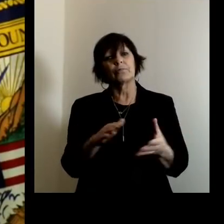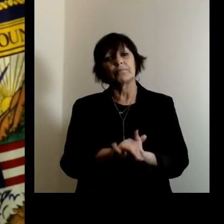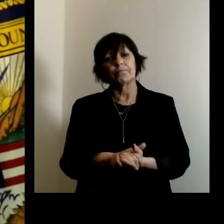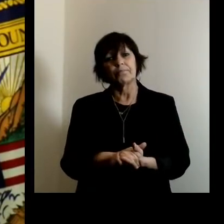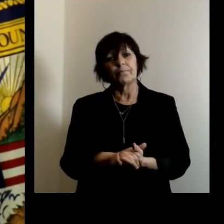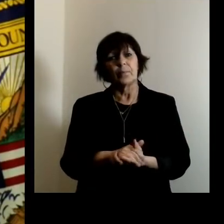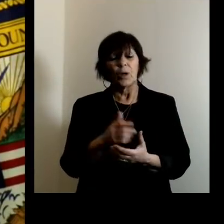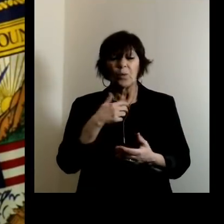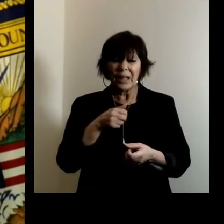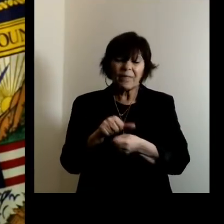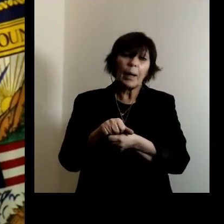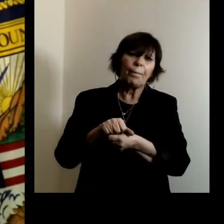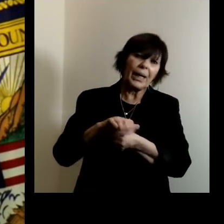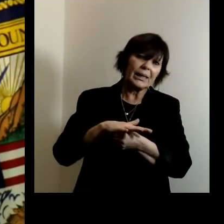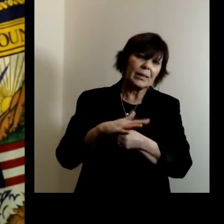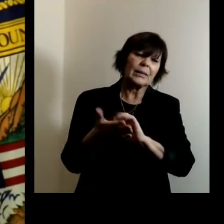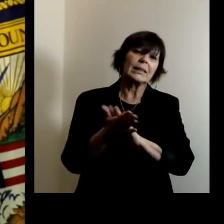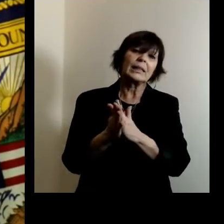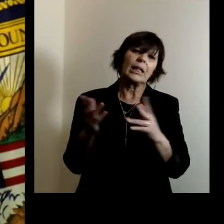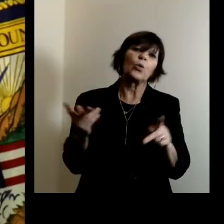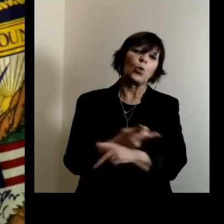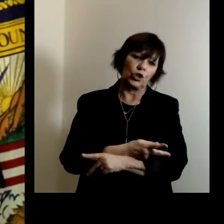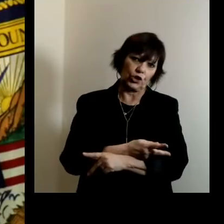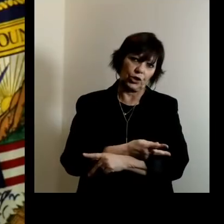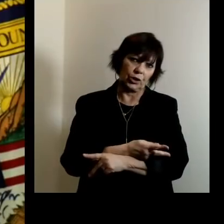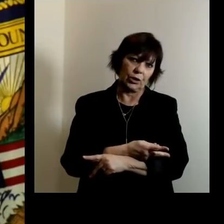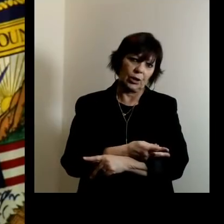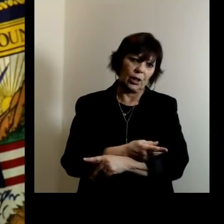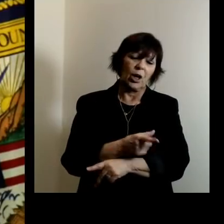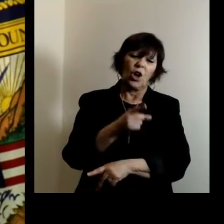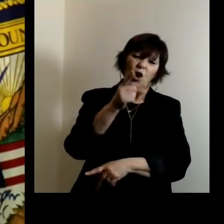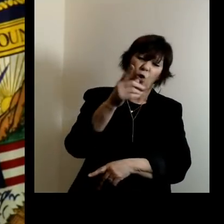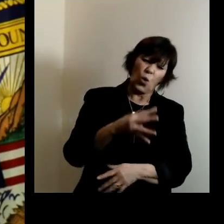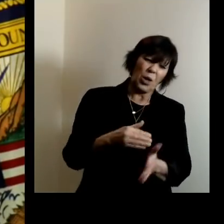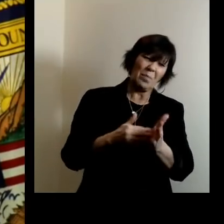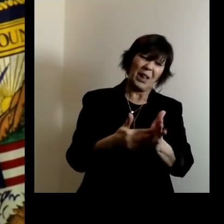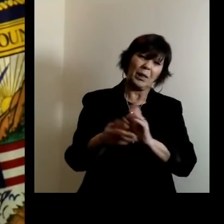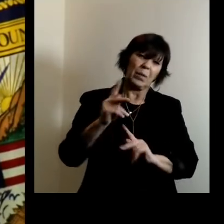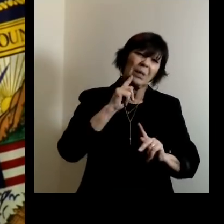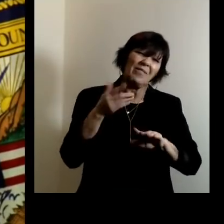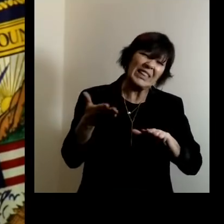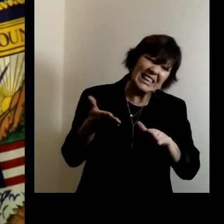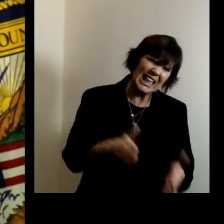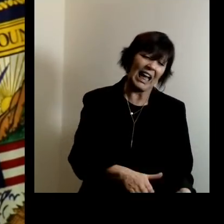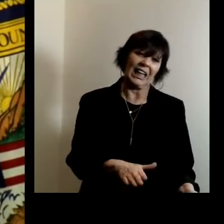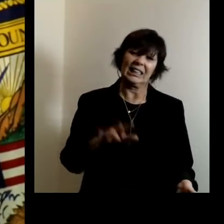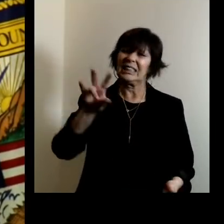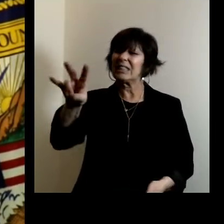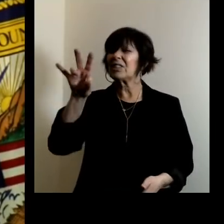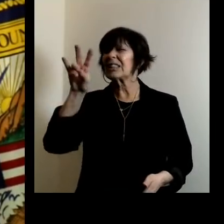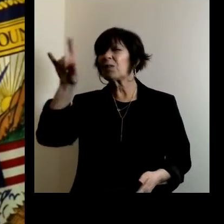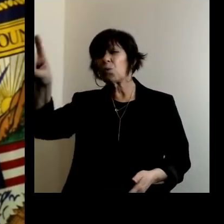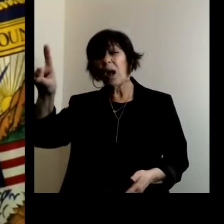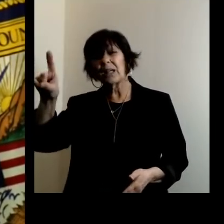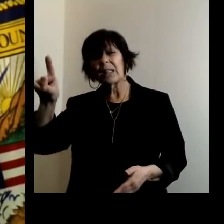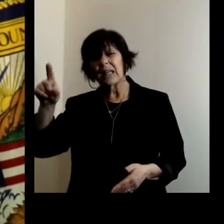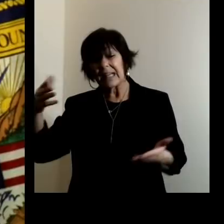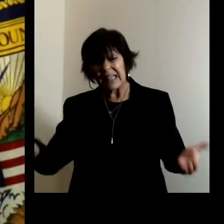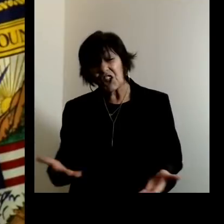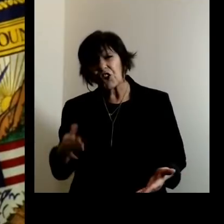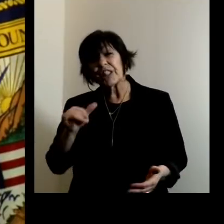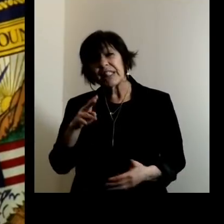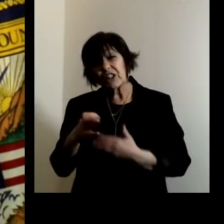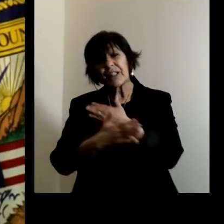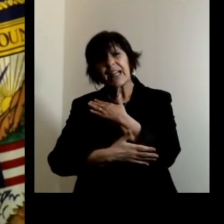global pandemic that is getting worse. More than 250,000 of Americans have died. 771 of those were Erie County